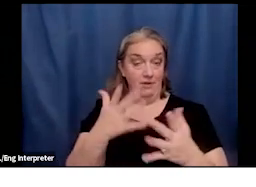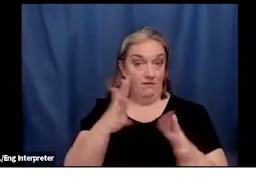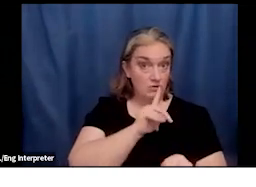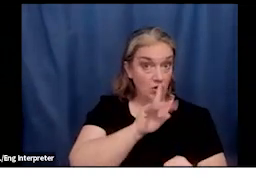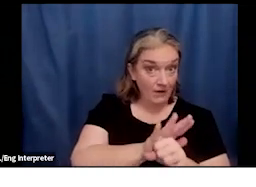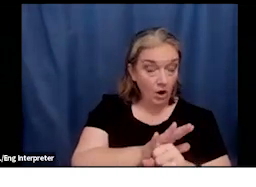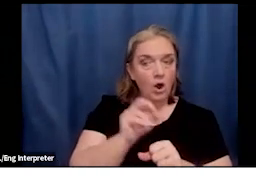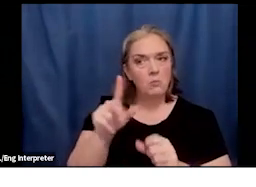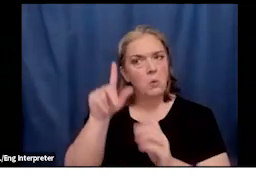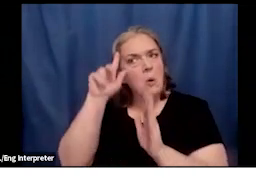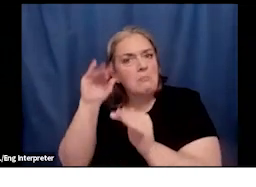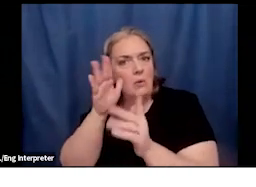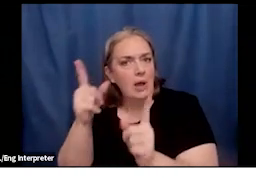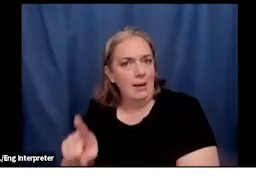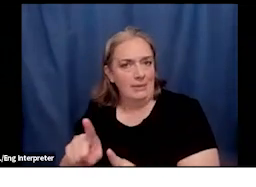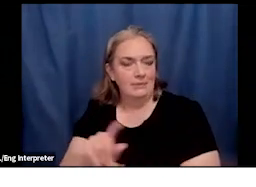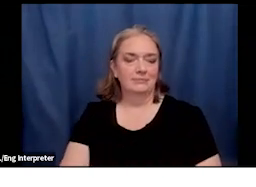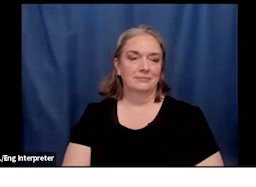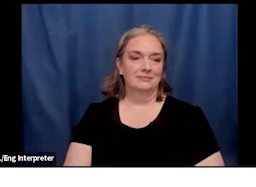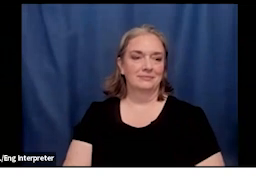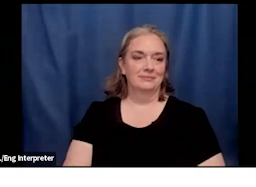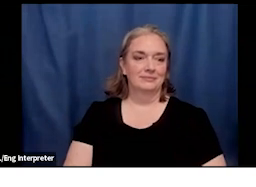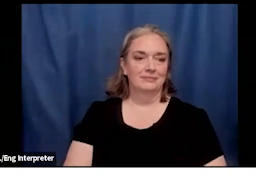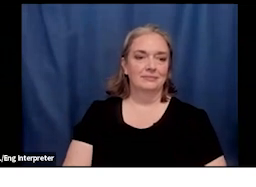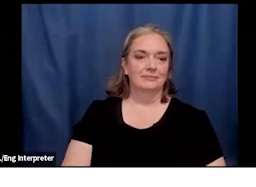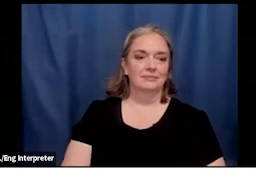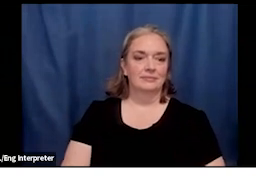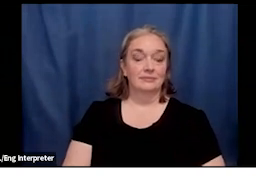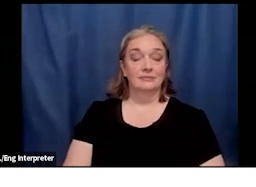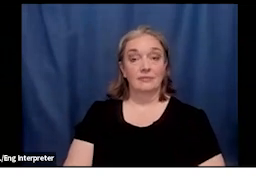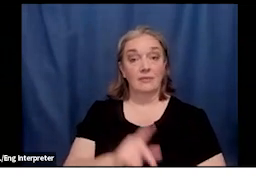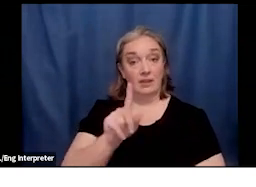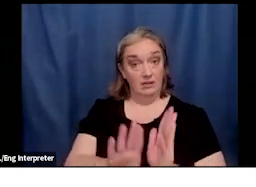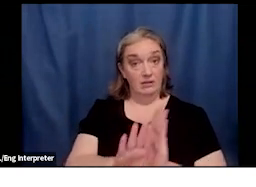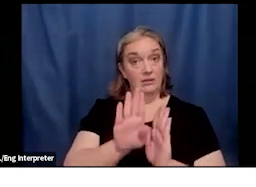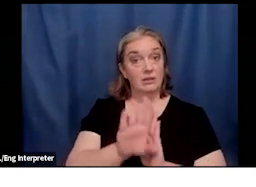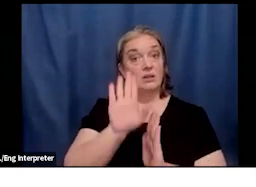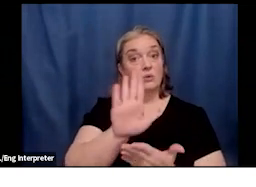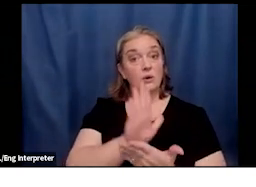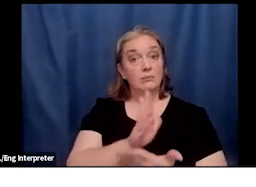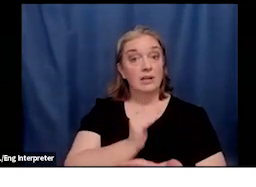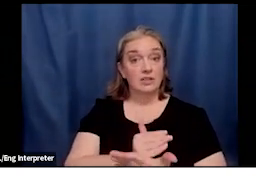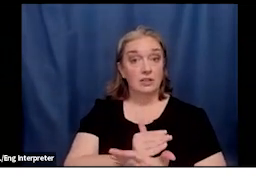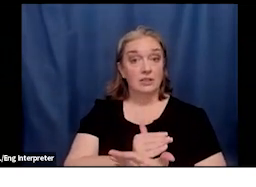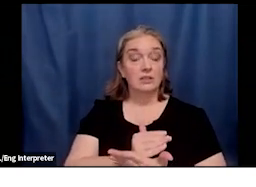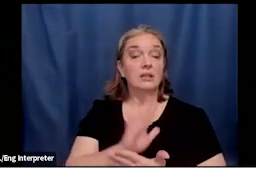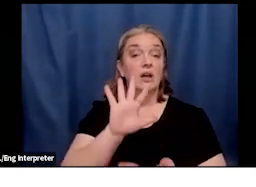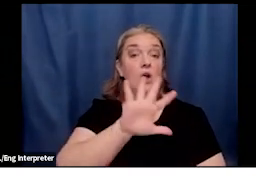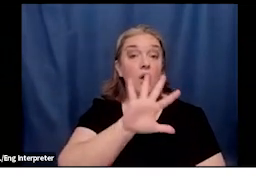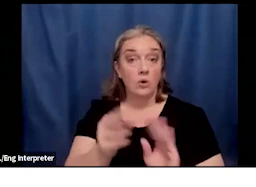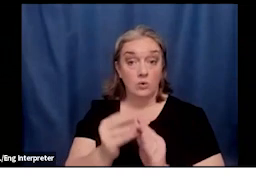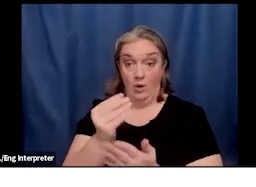to your project. A big thing to note is that as you build your budget, you want to remember that your total project